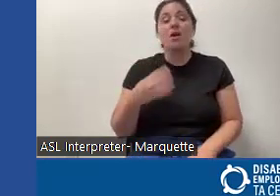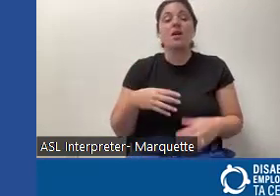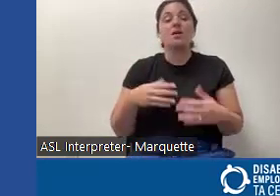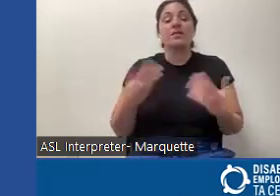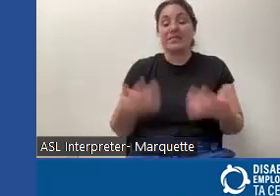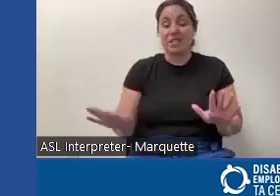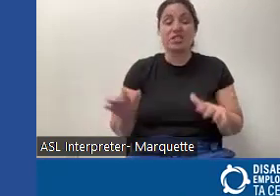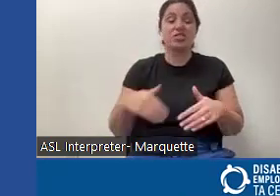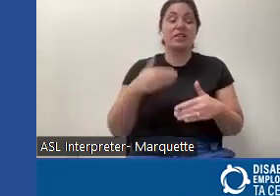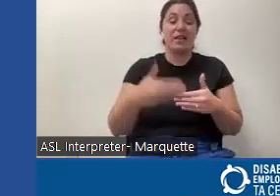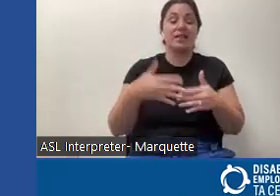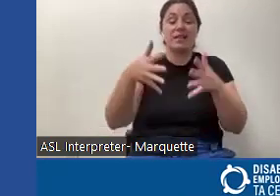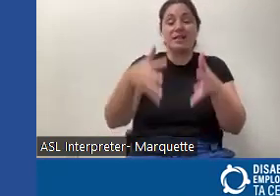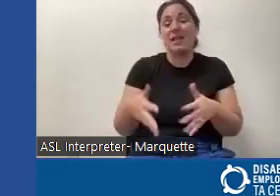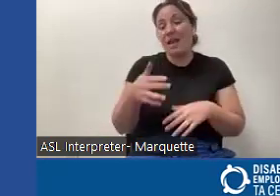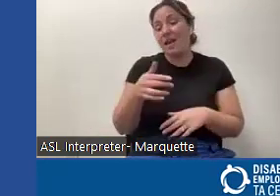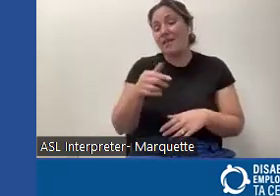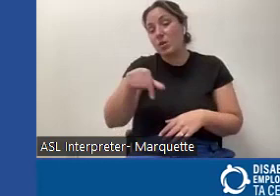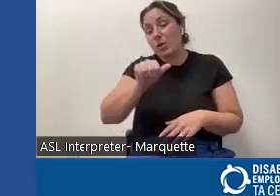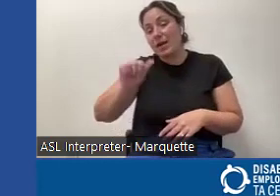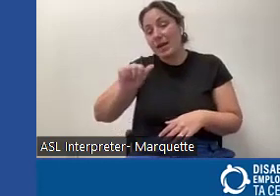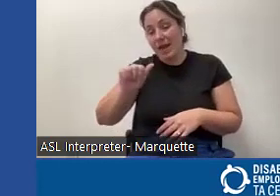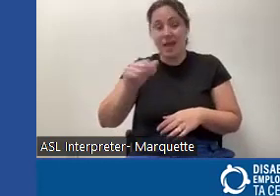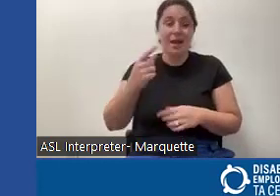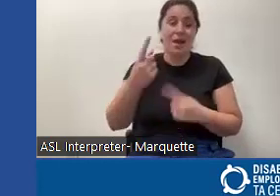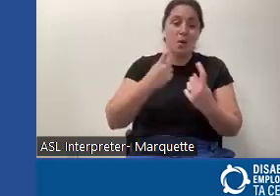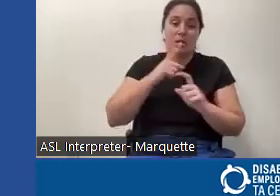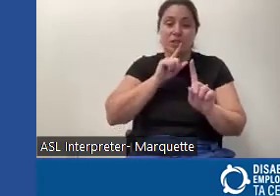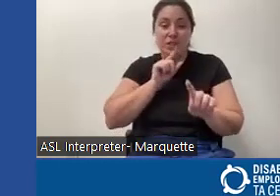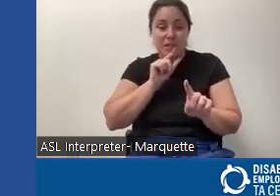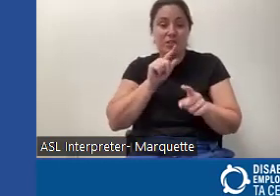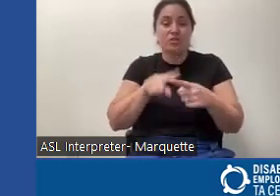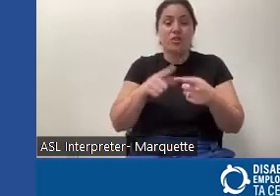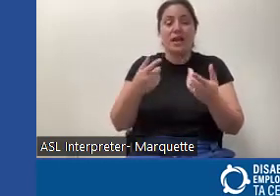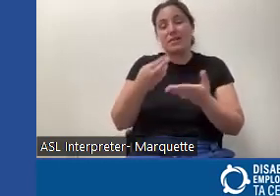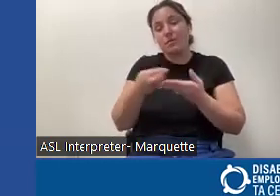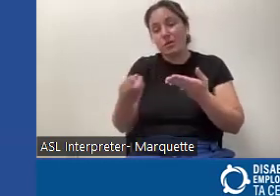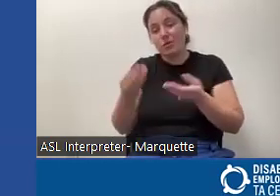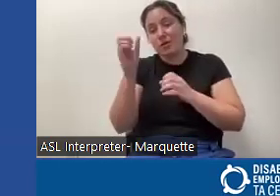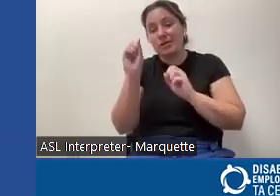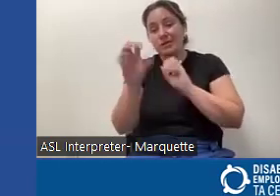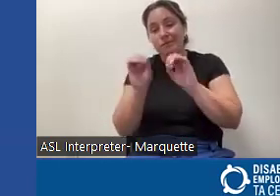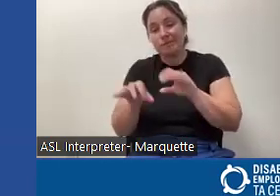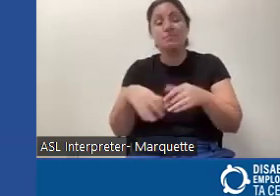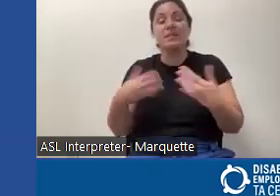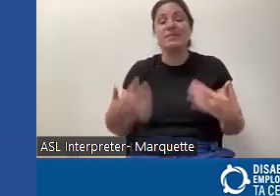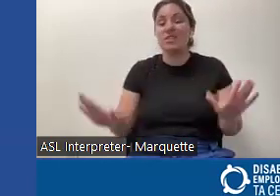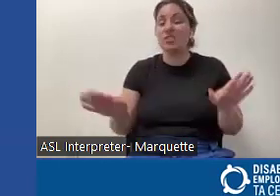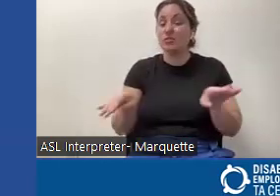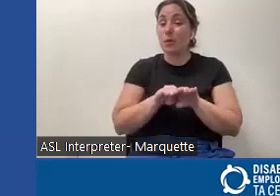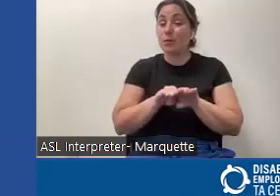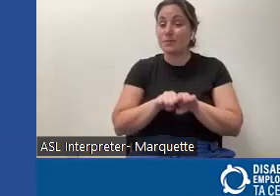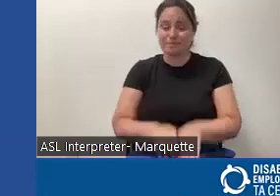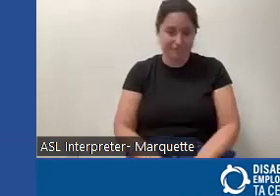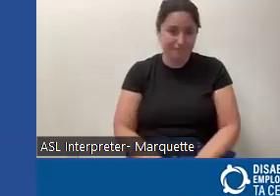Q&A, go over a few resources, and get ready to close out. And we can go to the next slide. So first,